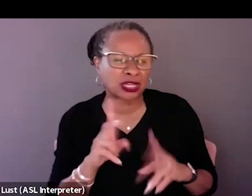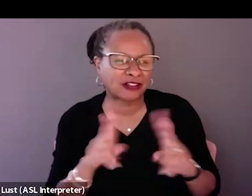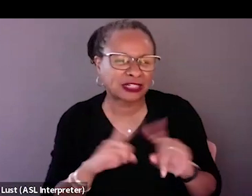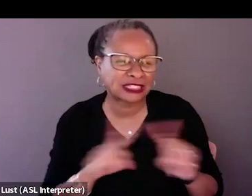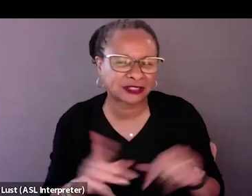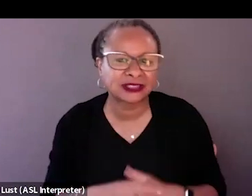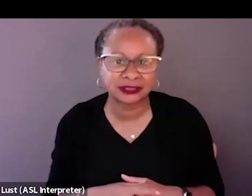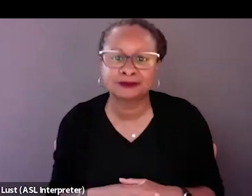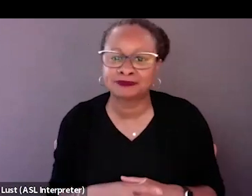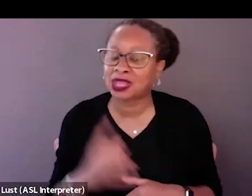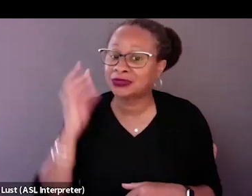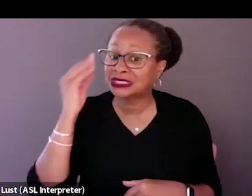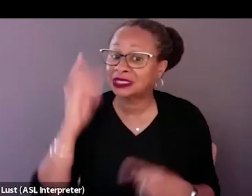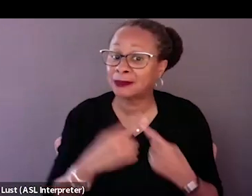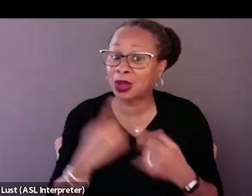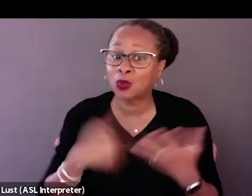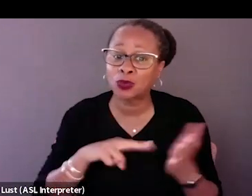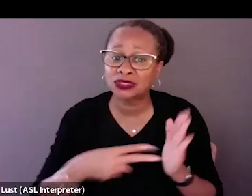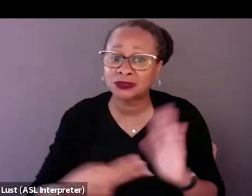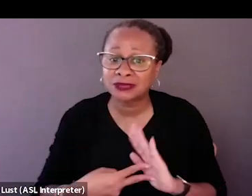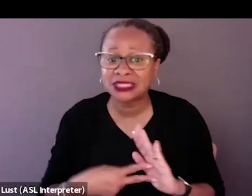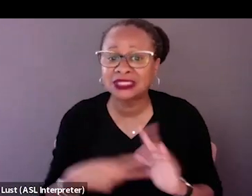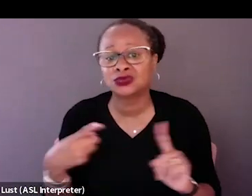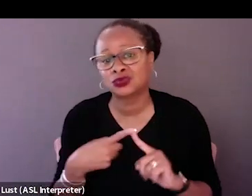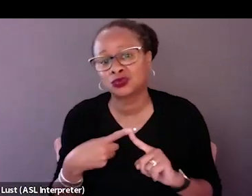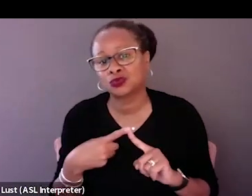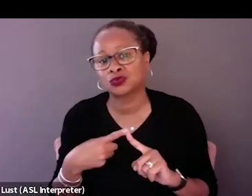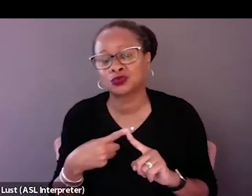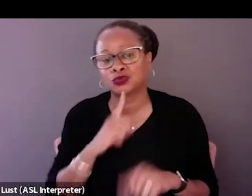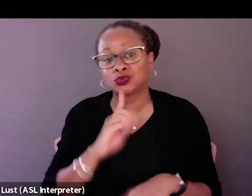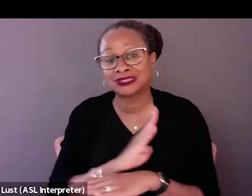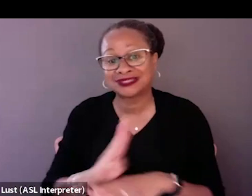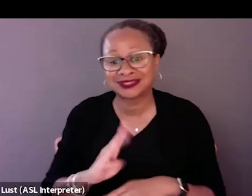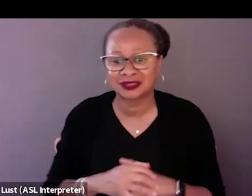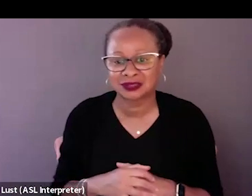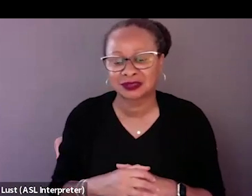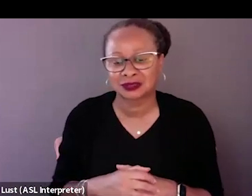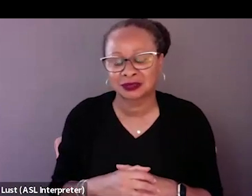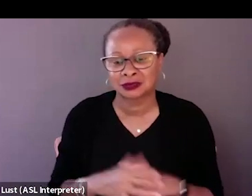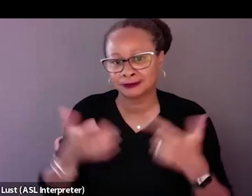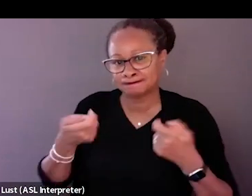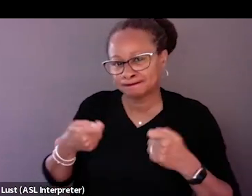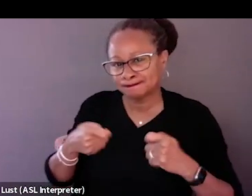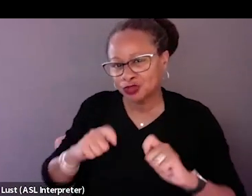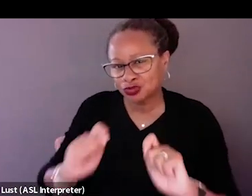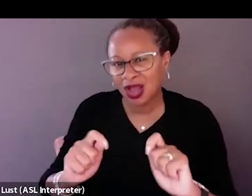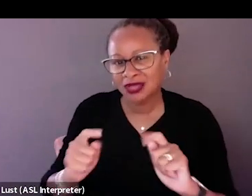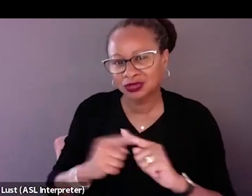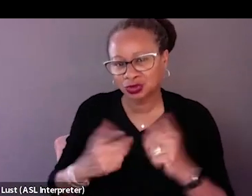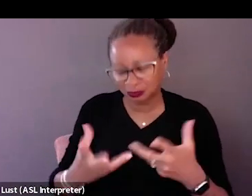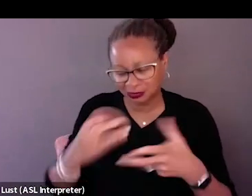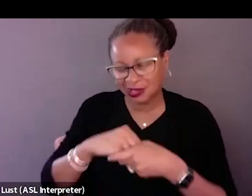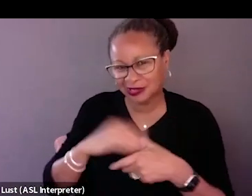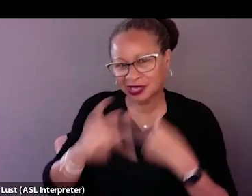was really thinking about, what does it mean to actually try and engage in a kind